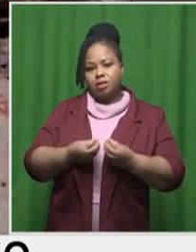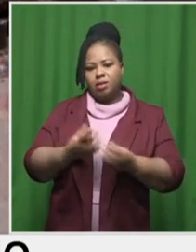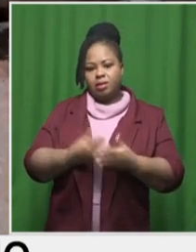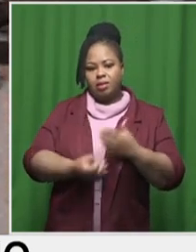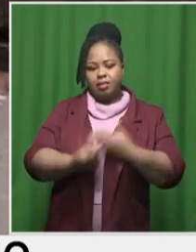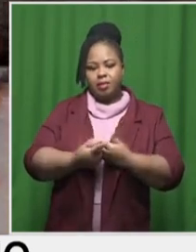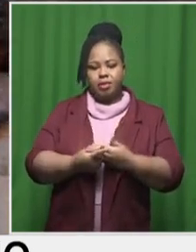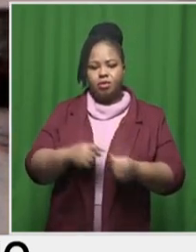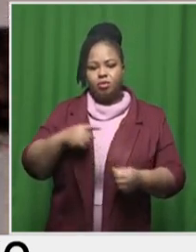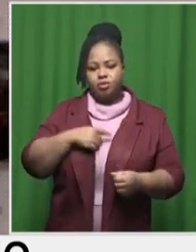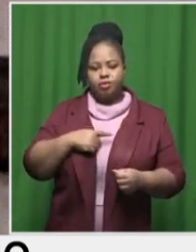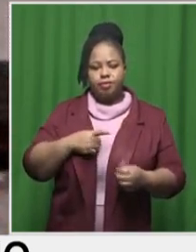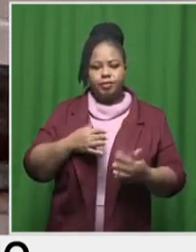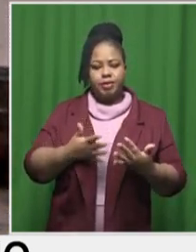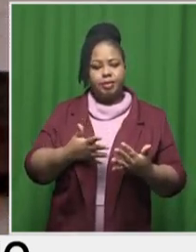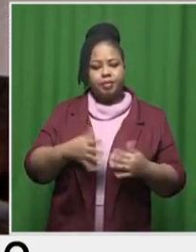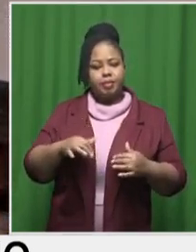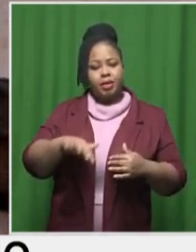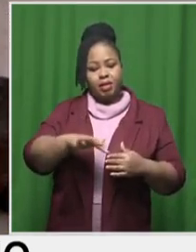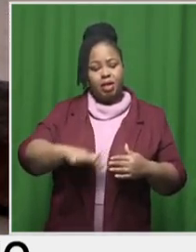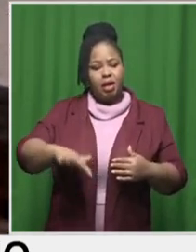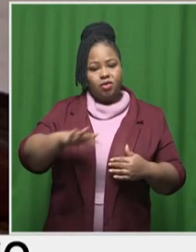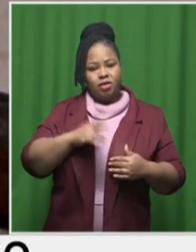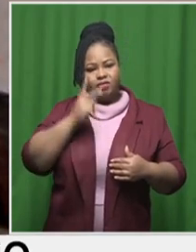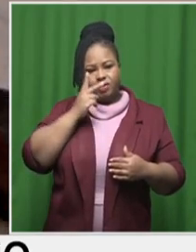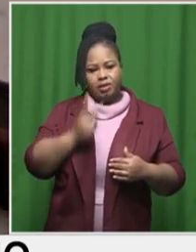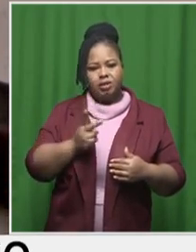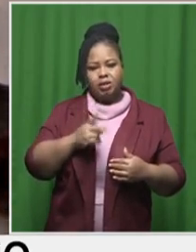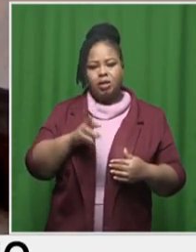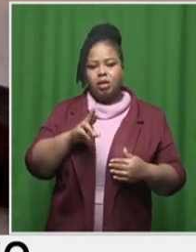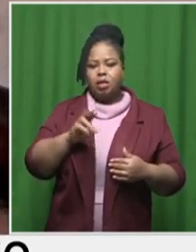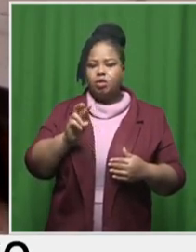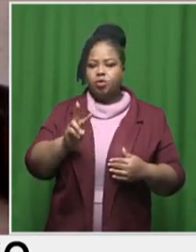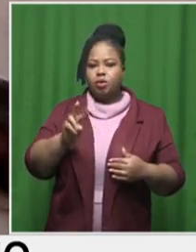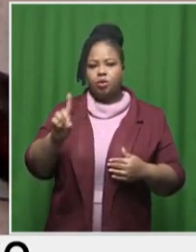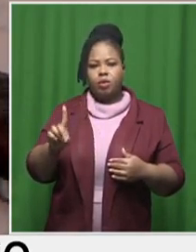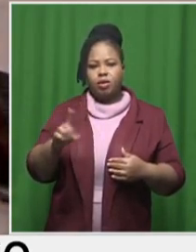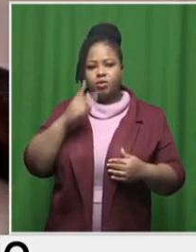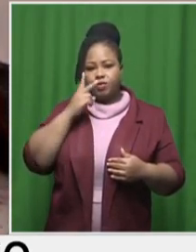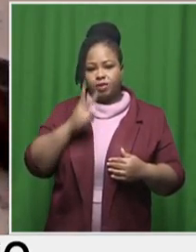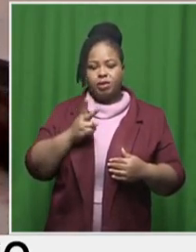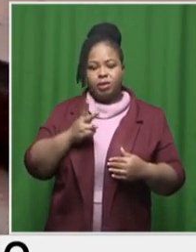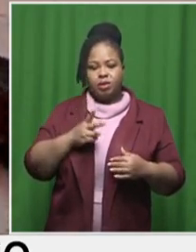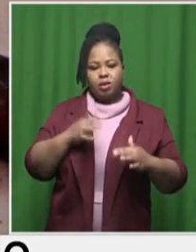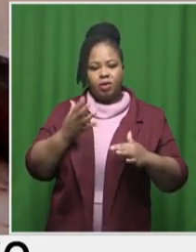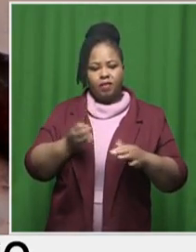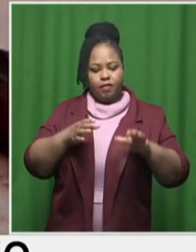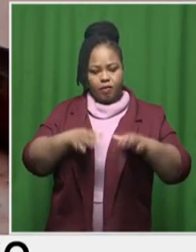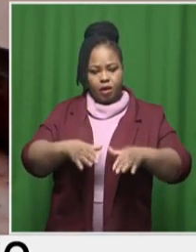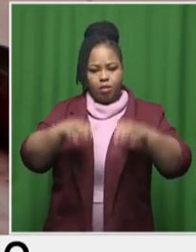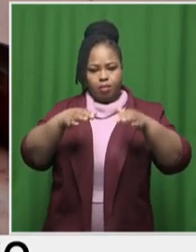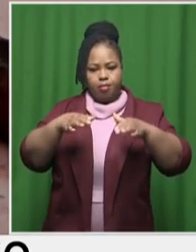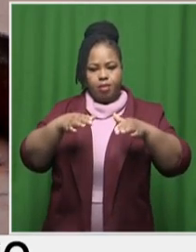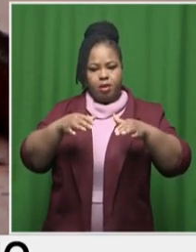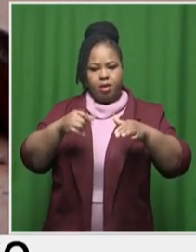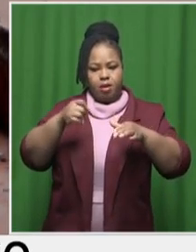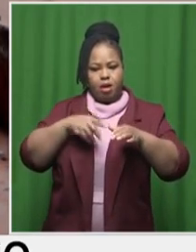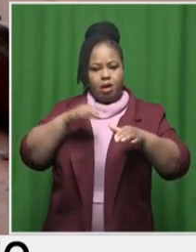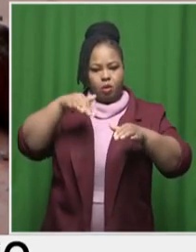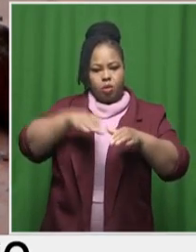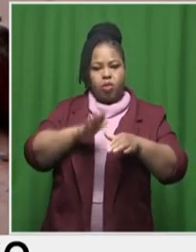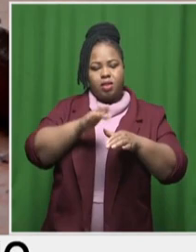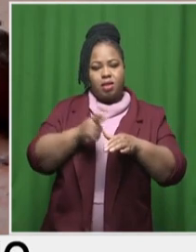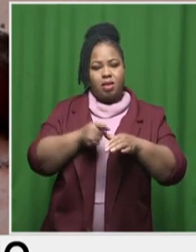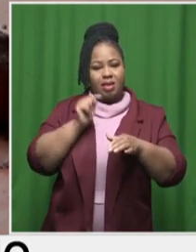the sinkholes. I think you can check if you use the R21. We have a huge sinkhole there that needs